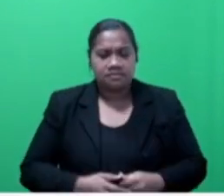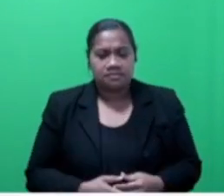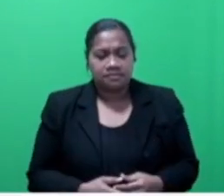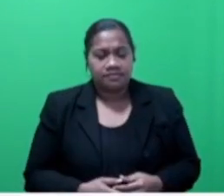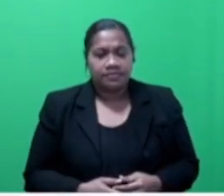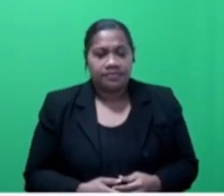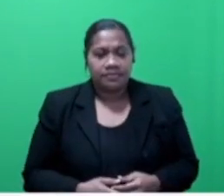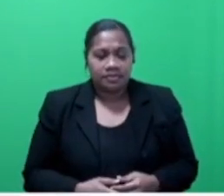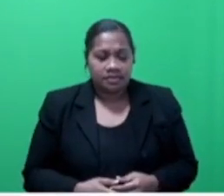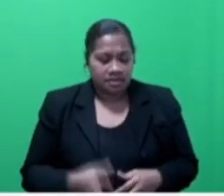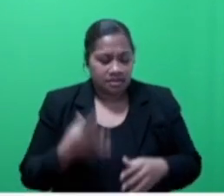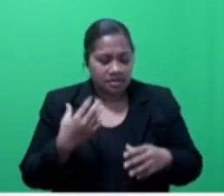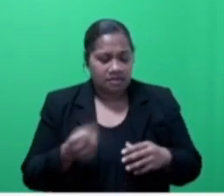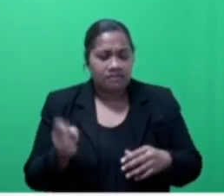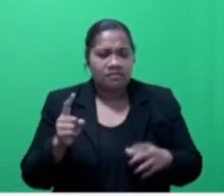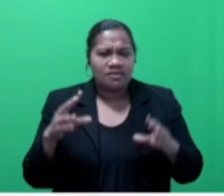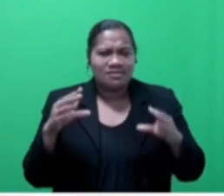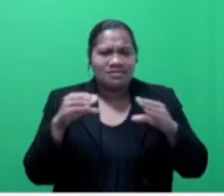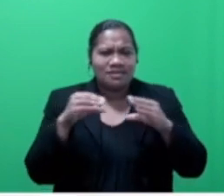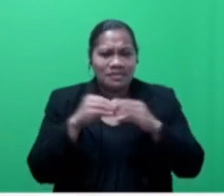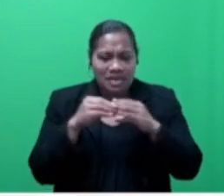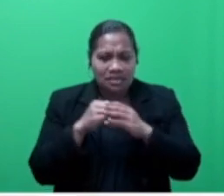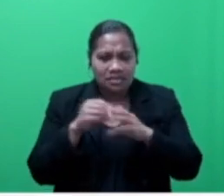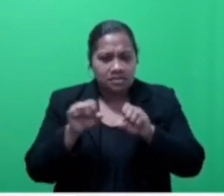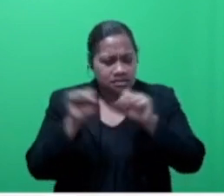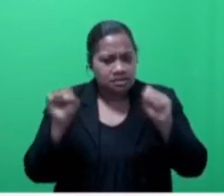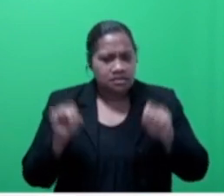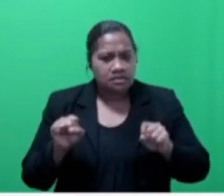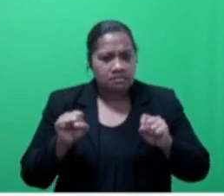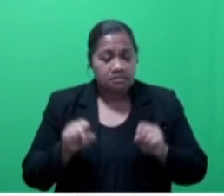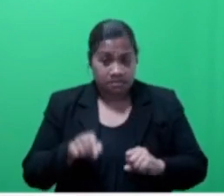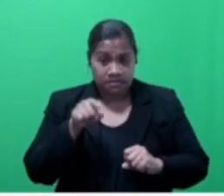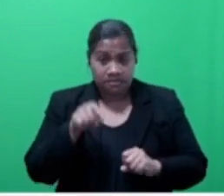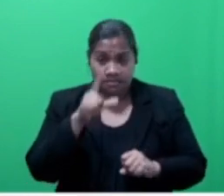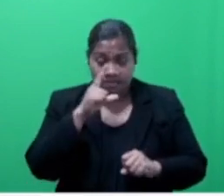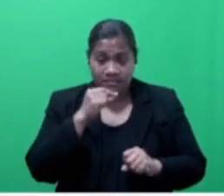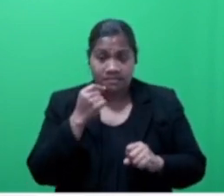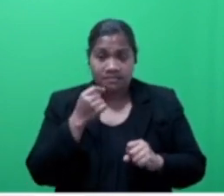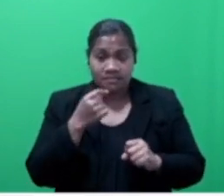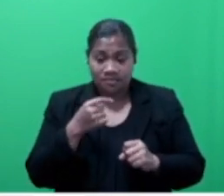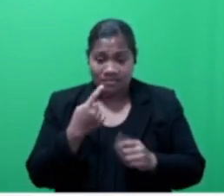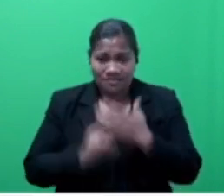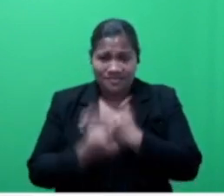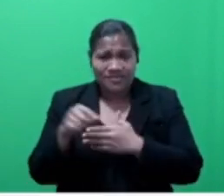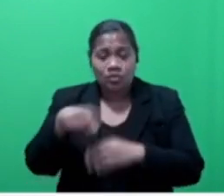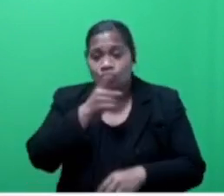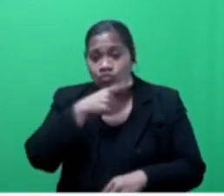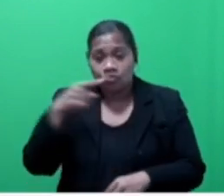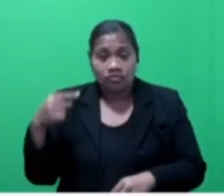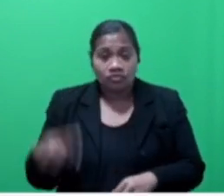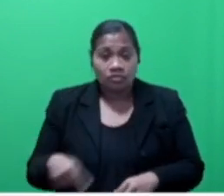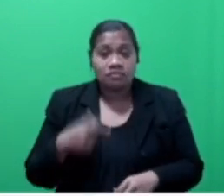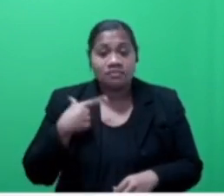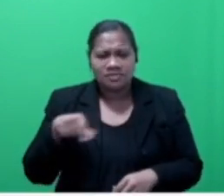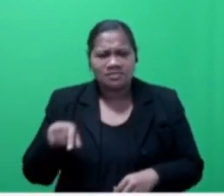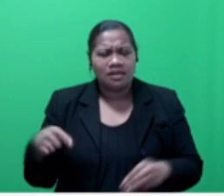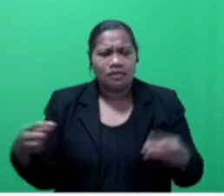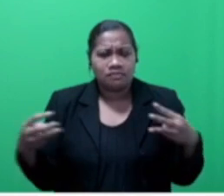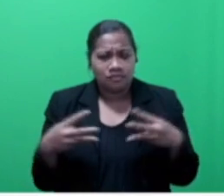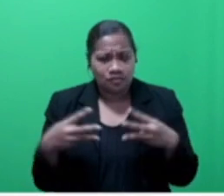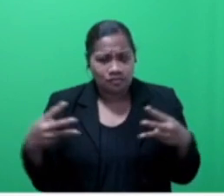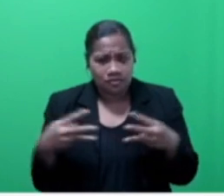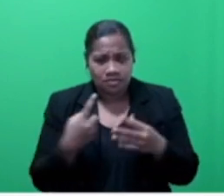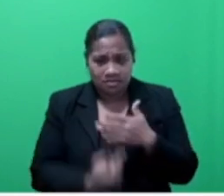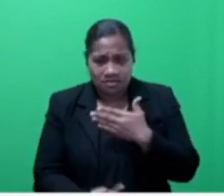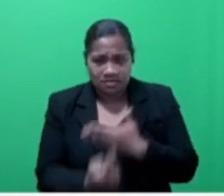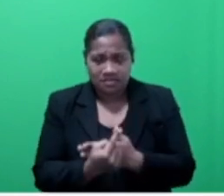having an impact on the banking system. Mr. Speaker, sir, this will cause a deep recession in Russia in the event of a prolonged conflict. The